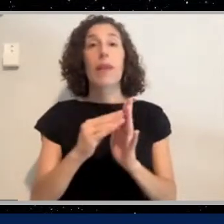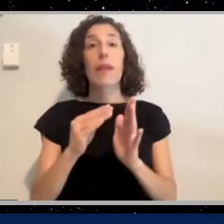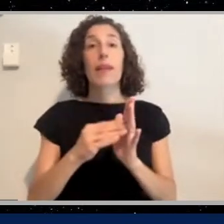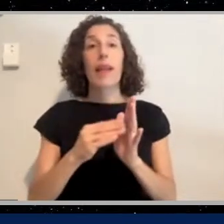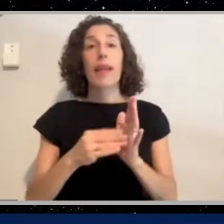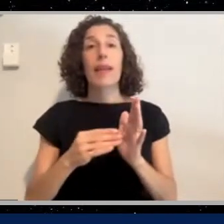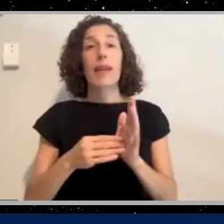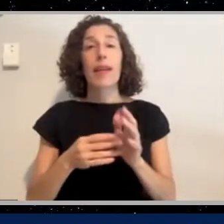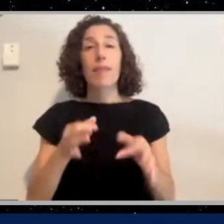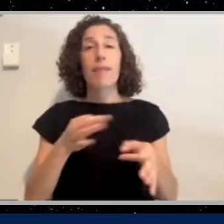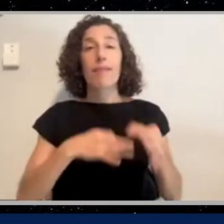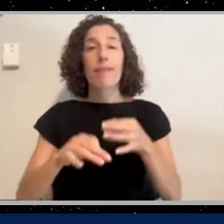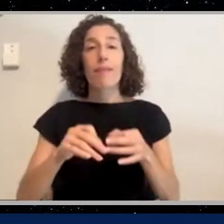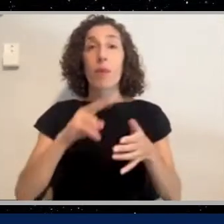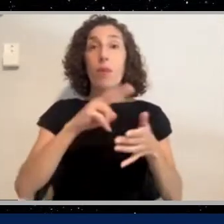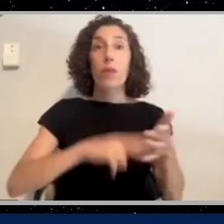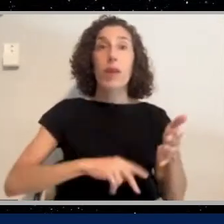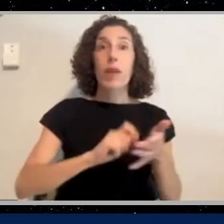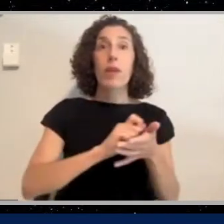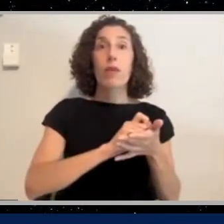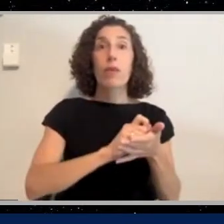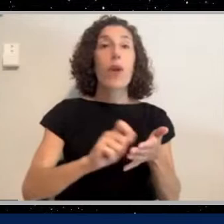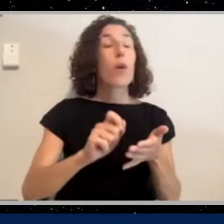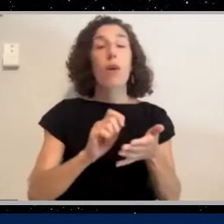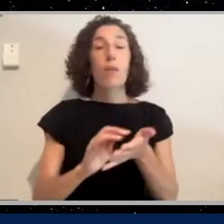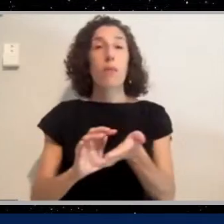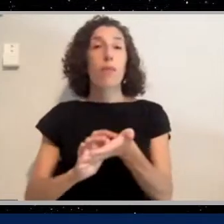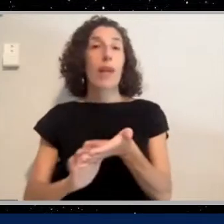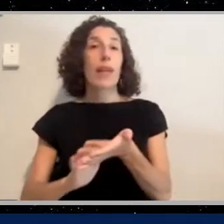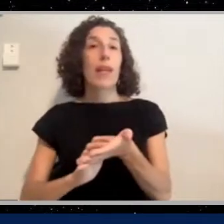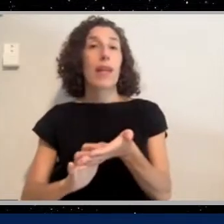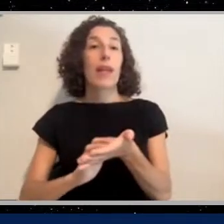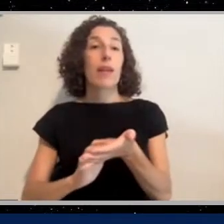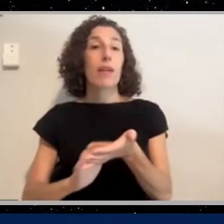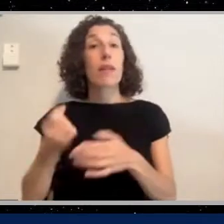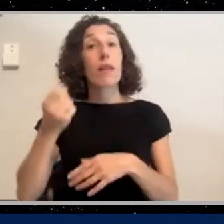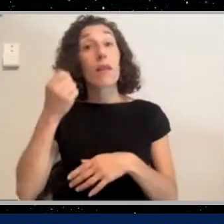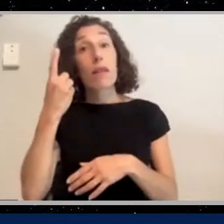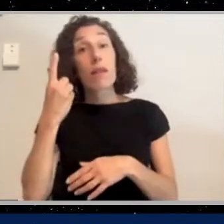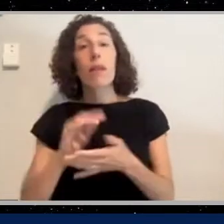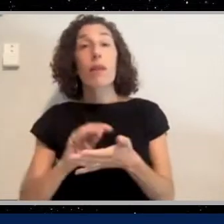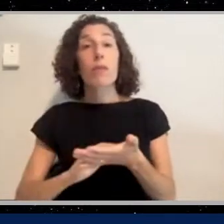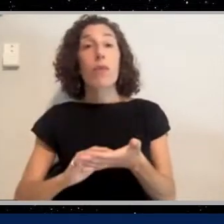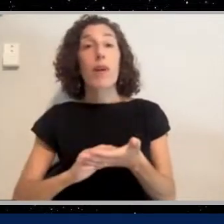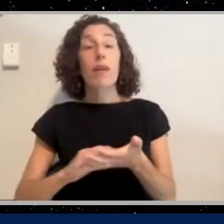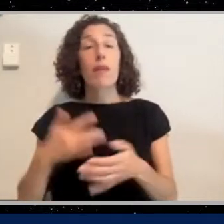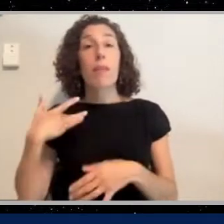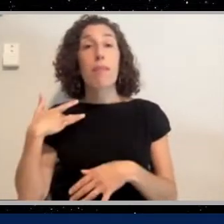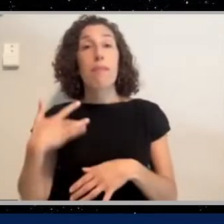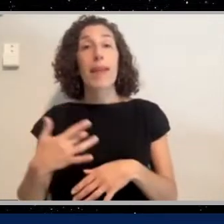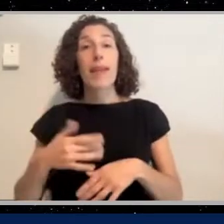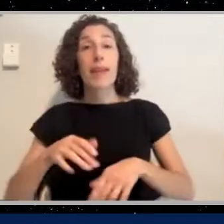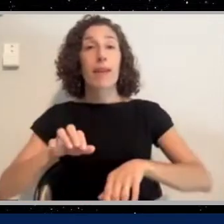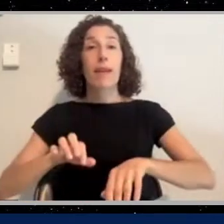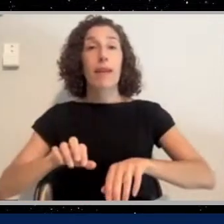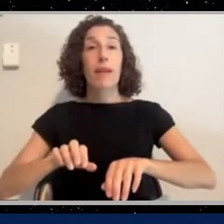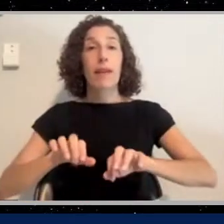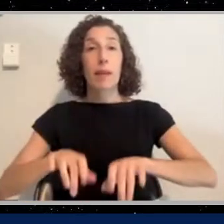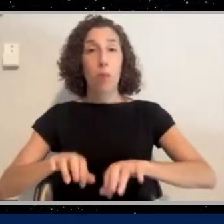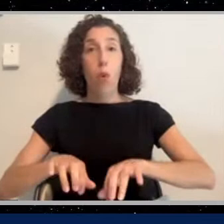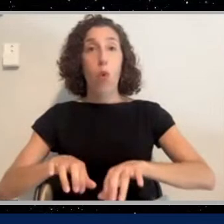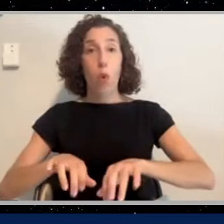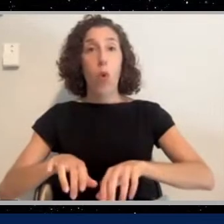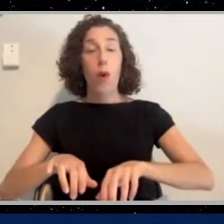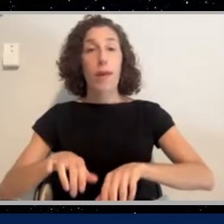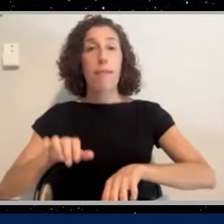are, with Braille, you are either typing on some type of keyboard or using a Braille keyboard.